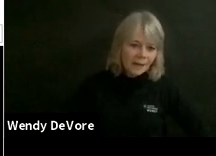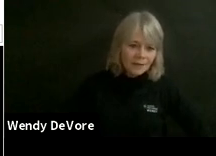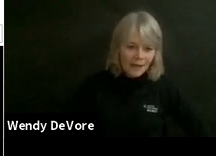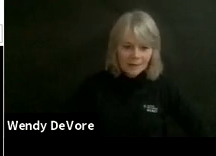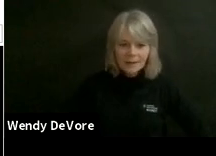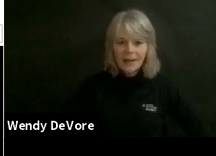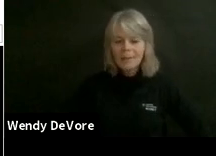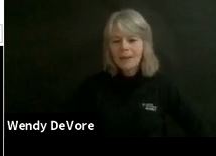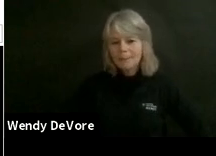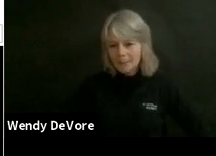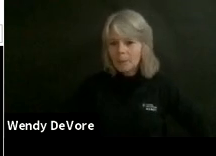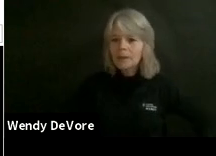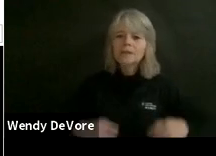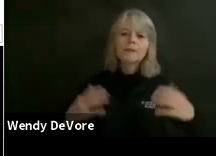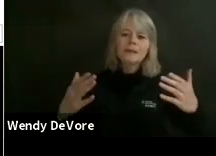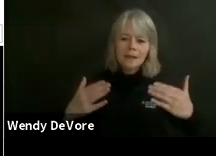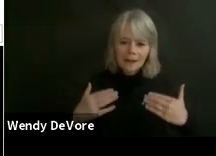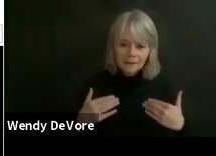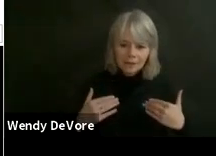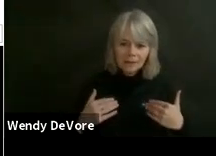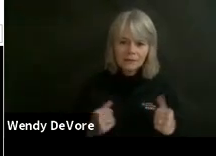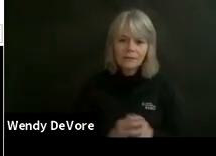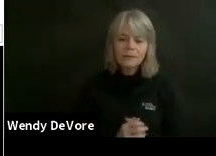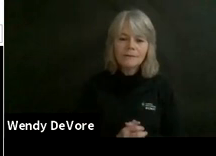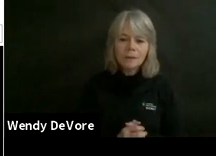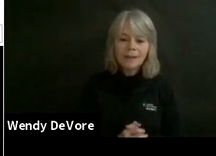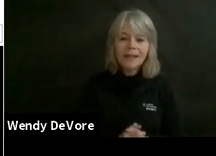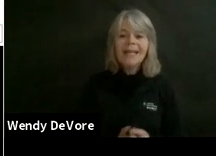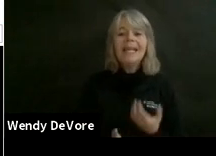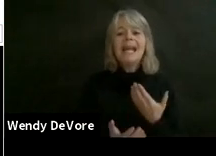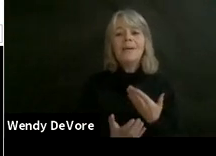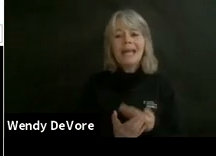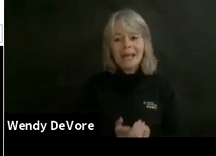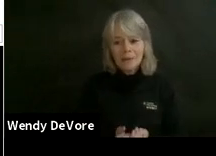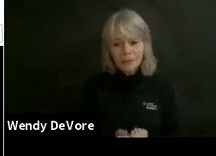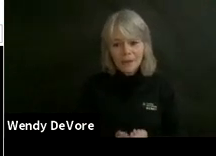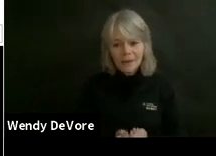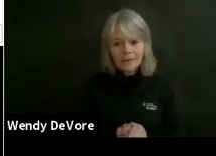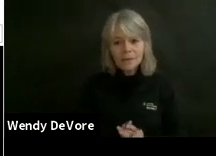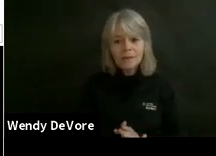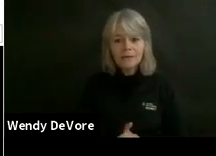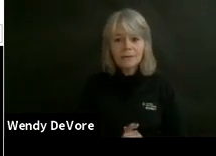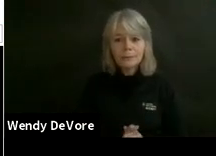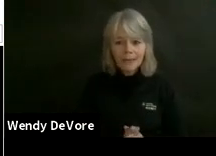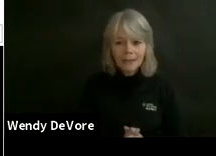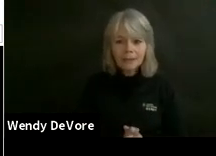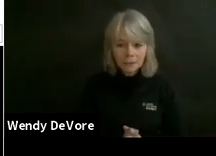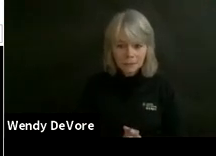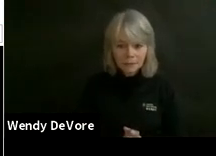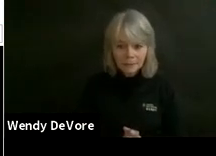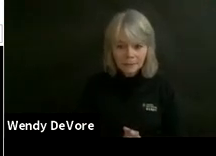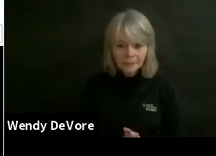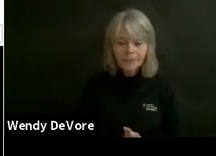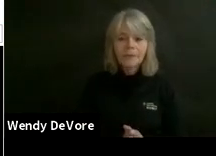agenda out ahead of time and paperwork so that they have a chance to review it. Now, if the individual is a Braille